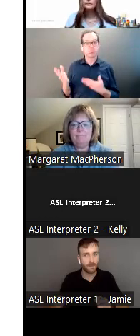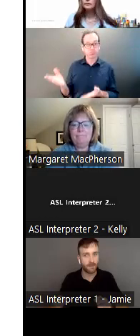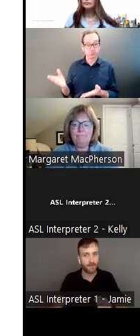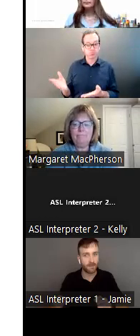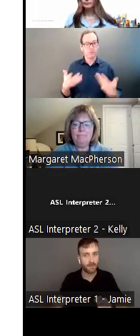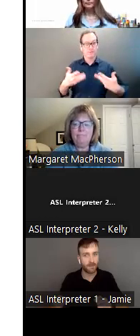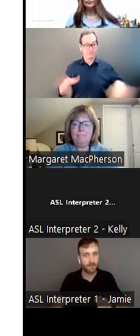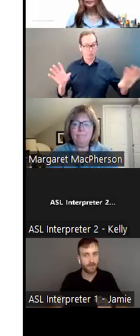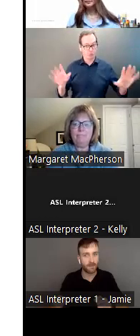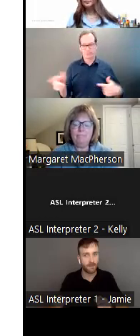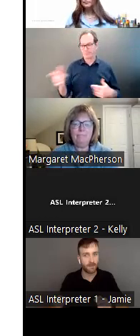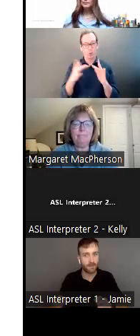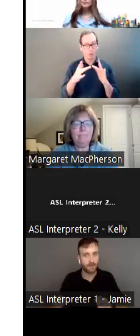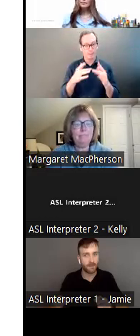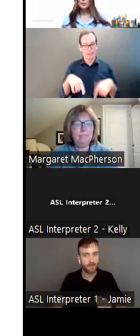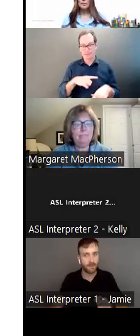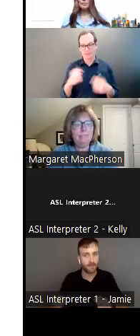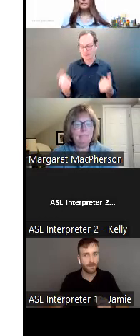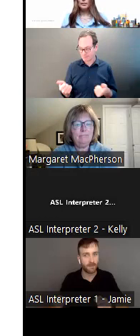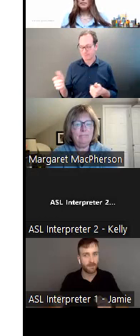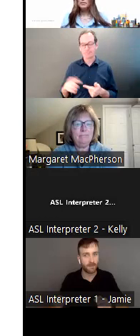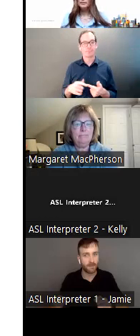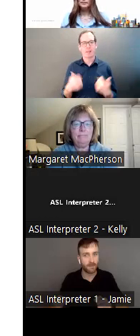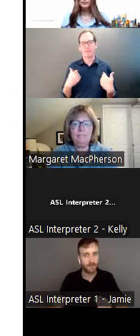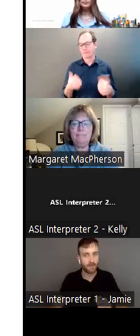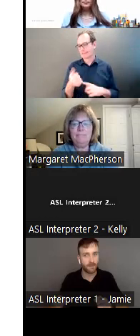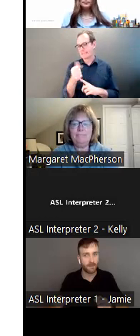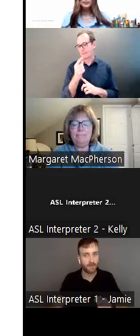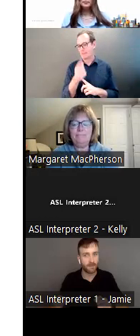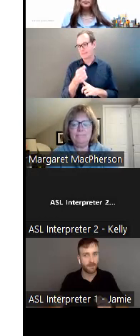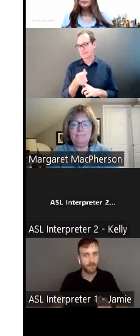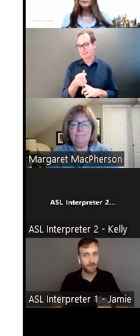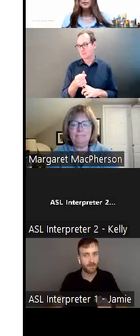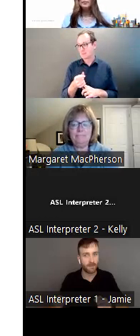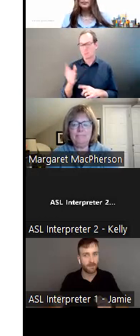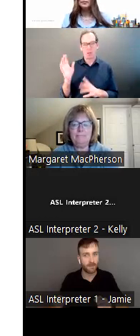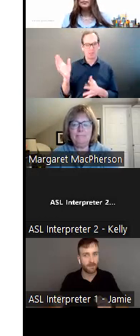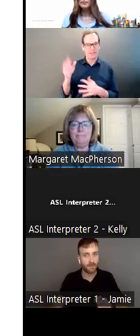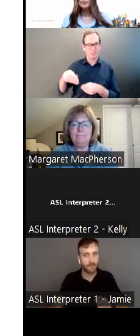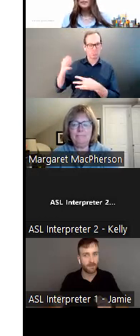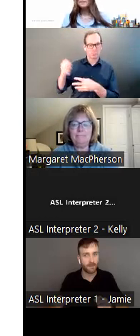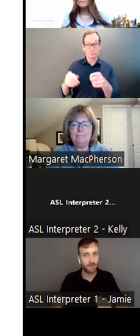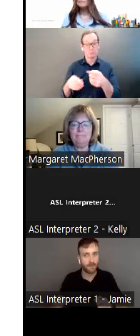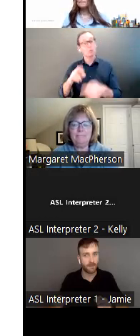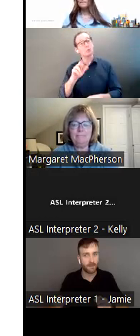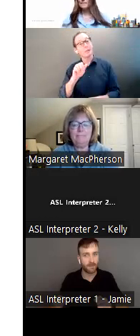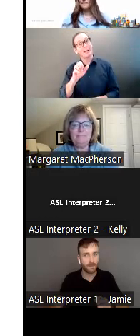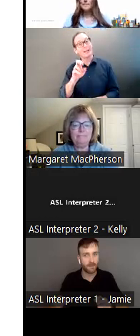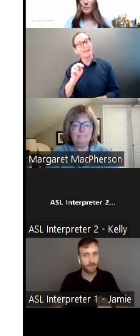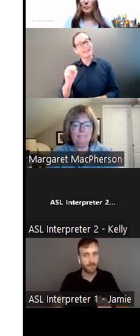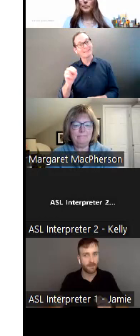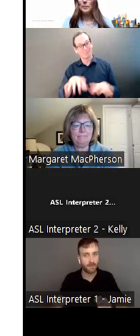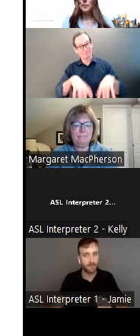our contact information. And I will leave that up for another few seconds, Rayanne, if you want to take over